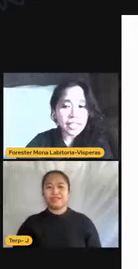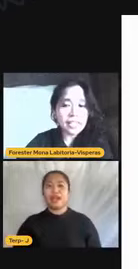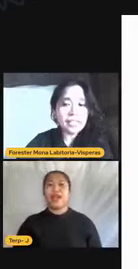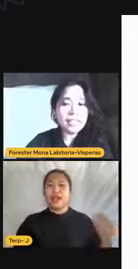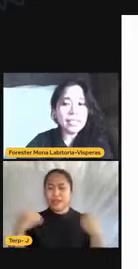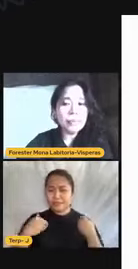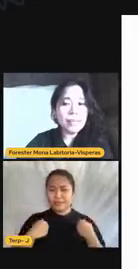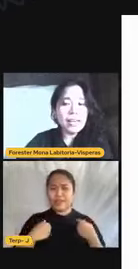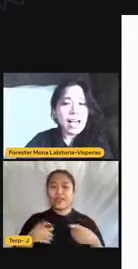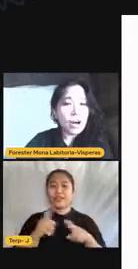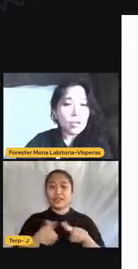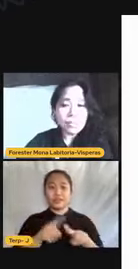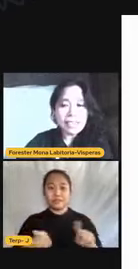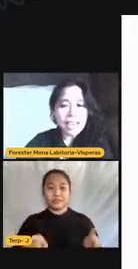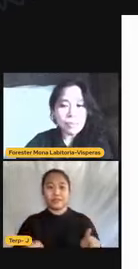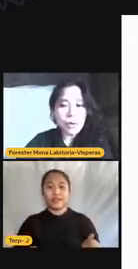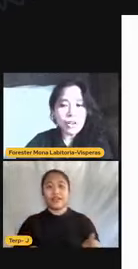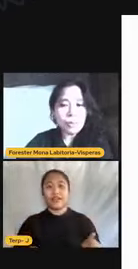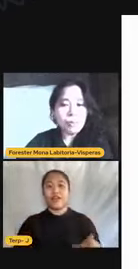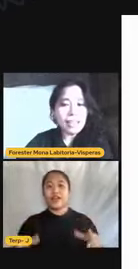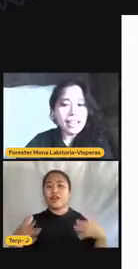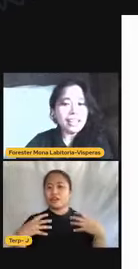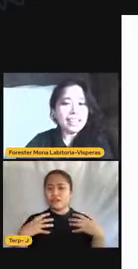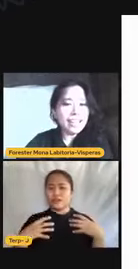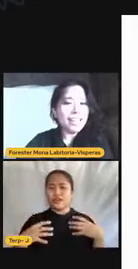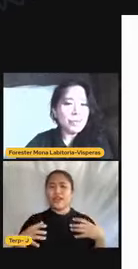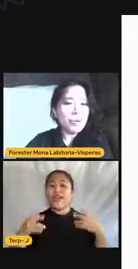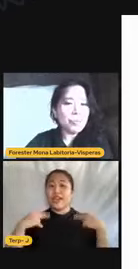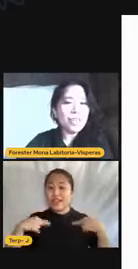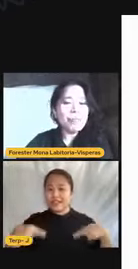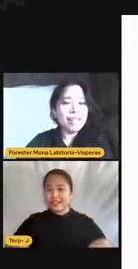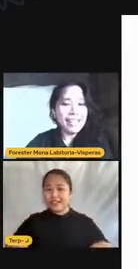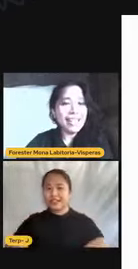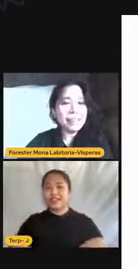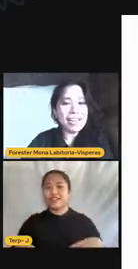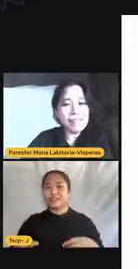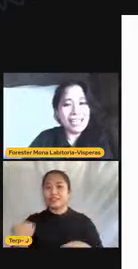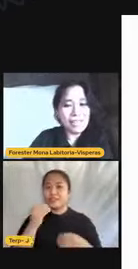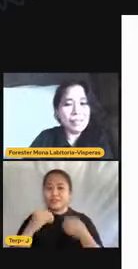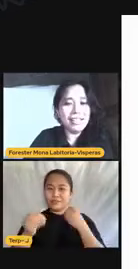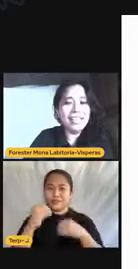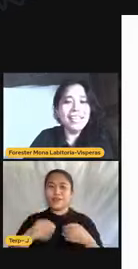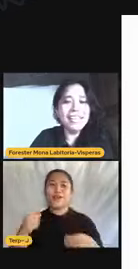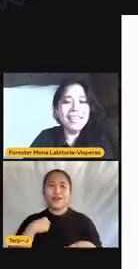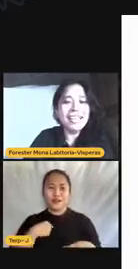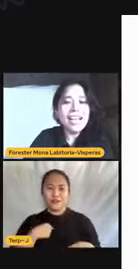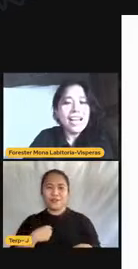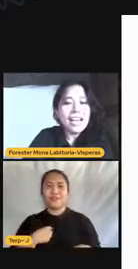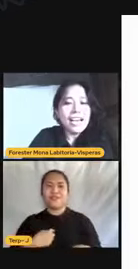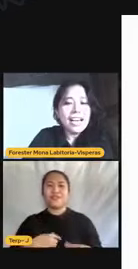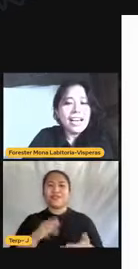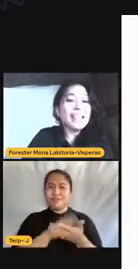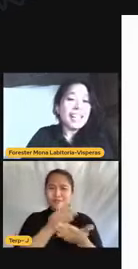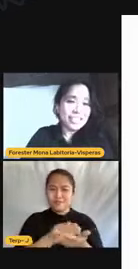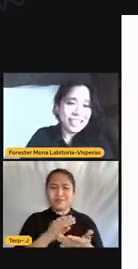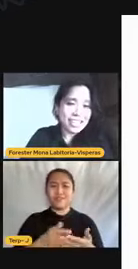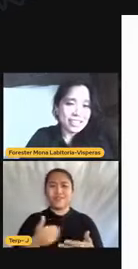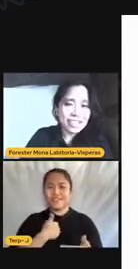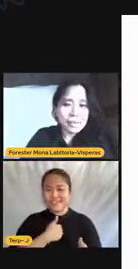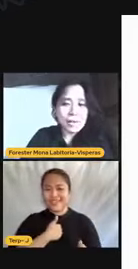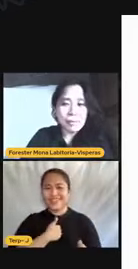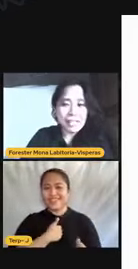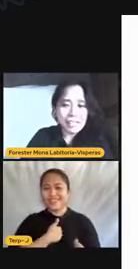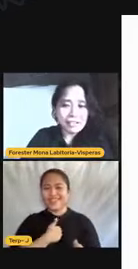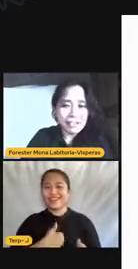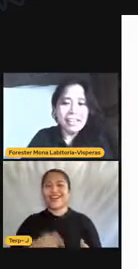for our kids. Ako, sa bagsakan po ako namimili at naglalakad po ako papuntang palengke para makatipid. At exercise